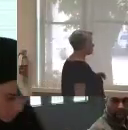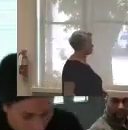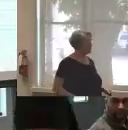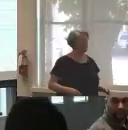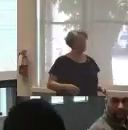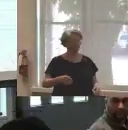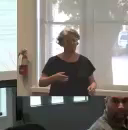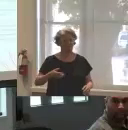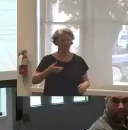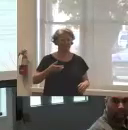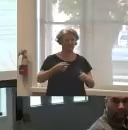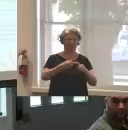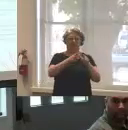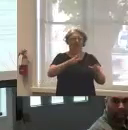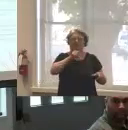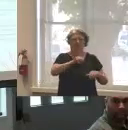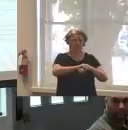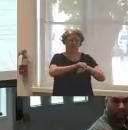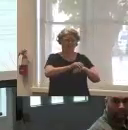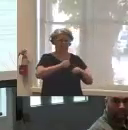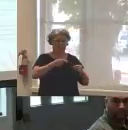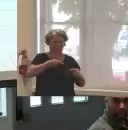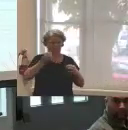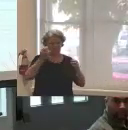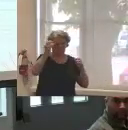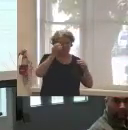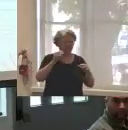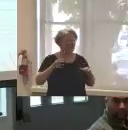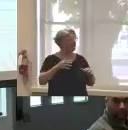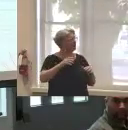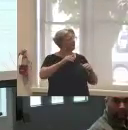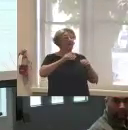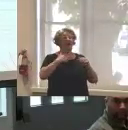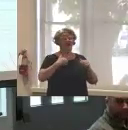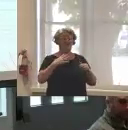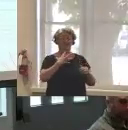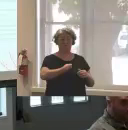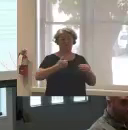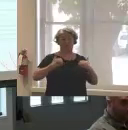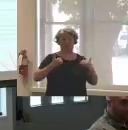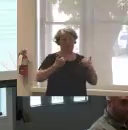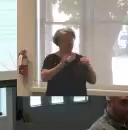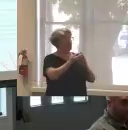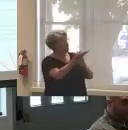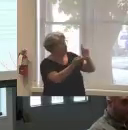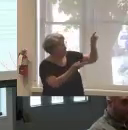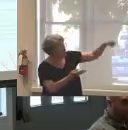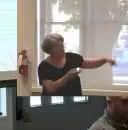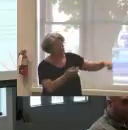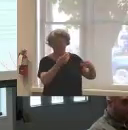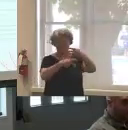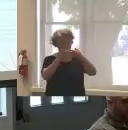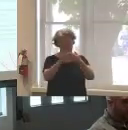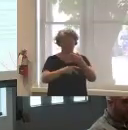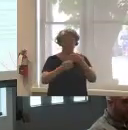trans youth. We have trans ID clinic where we provide self-help guides and templates and samples. We also offer